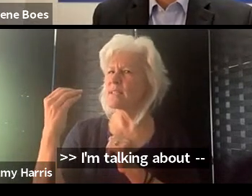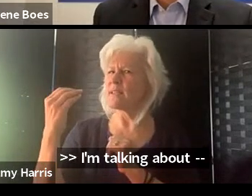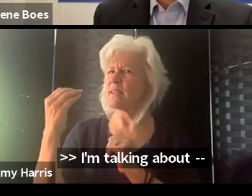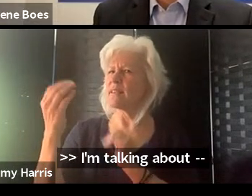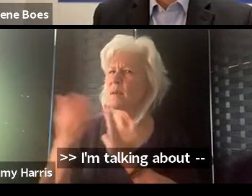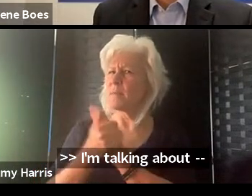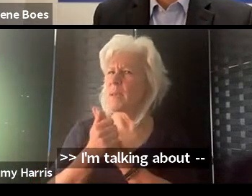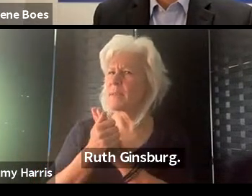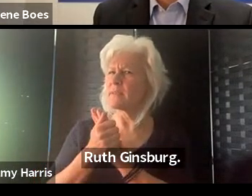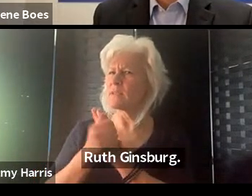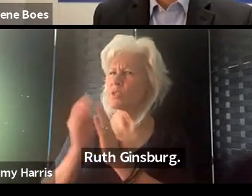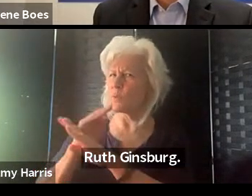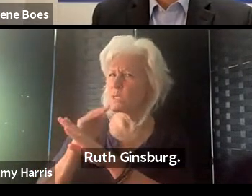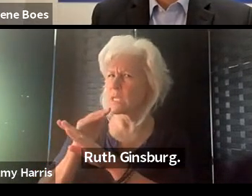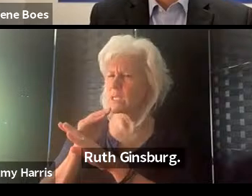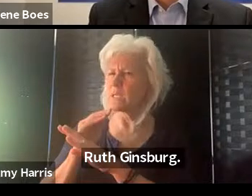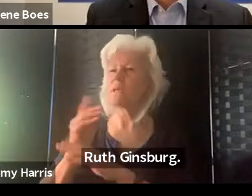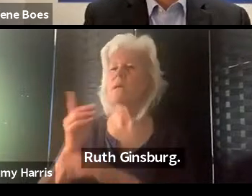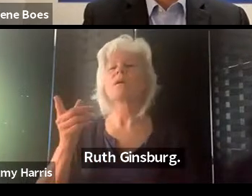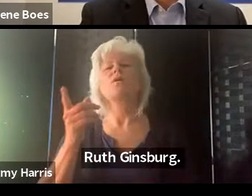it. Yeah.